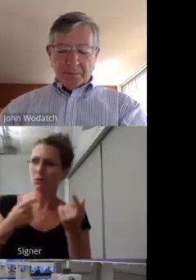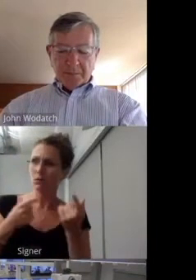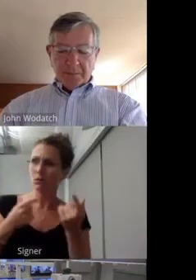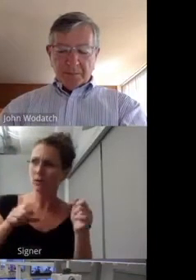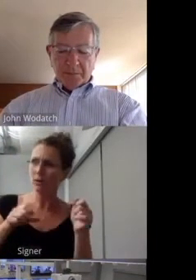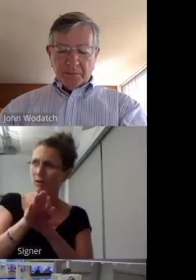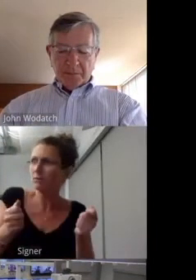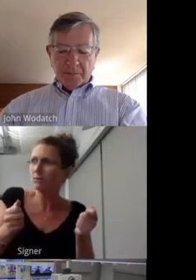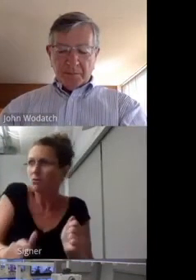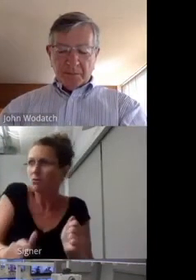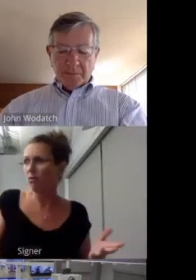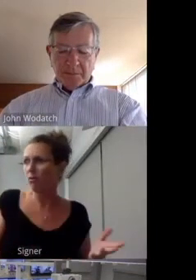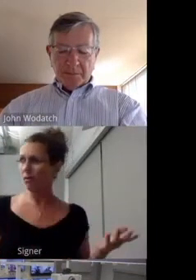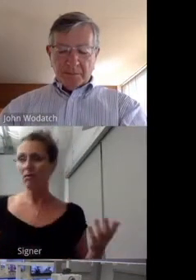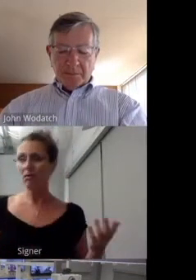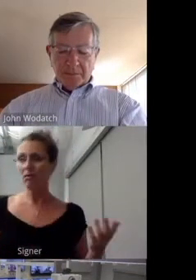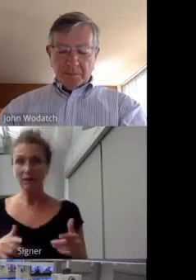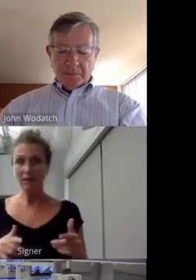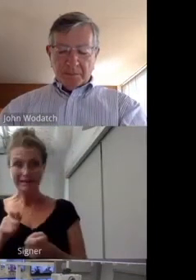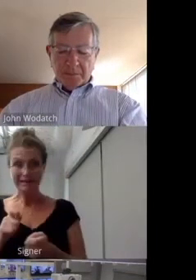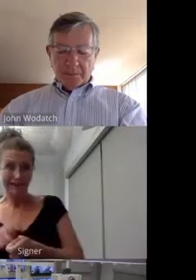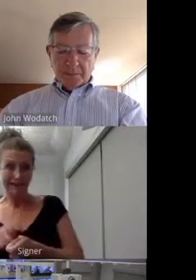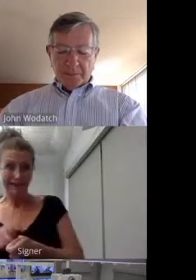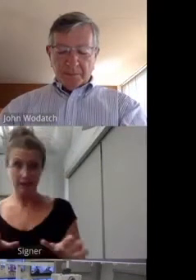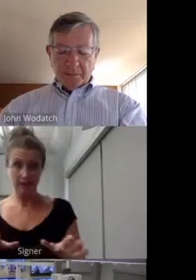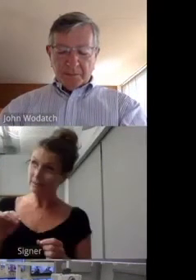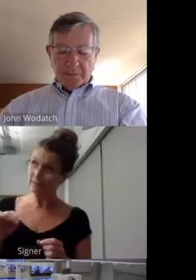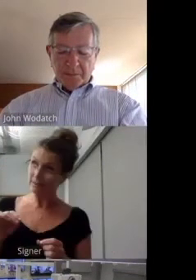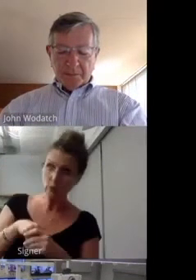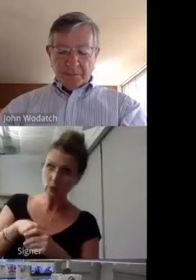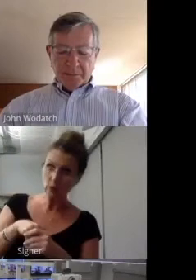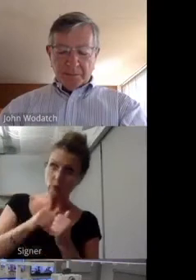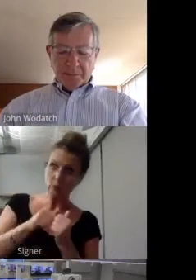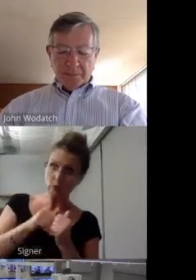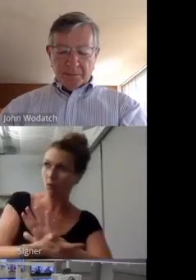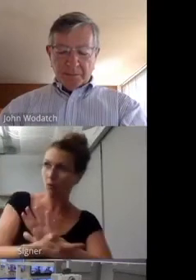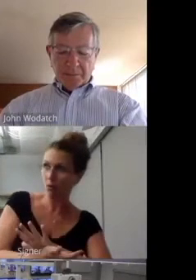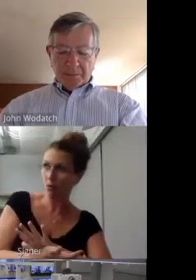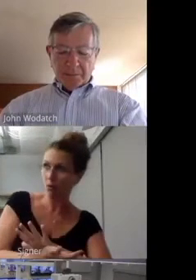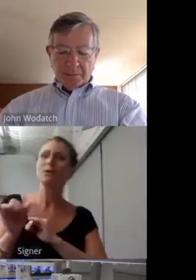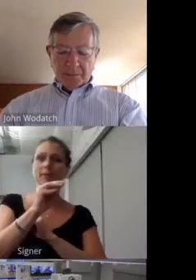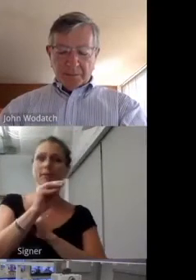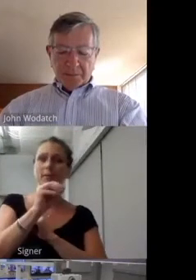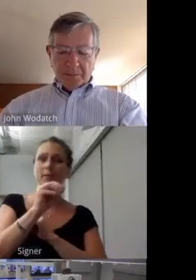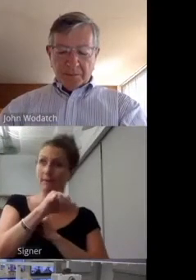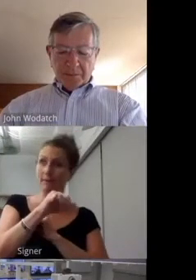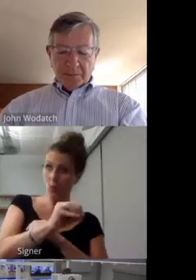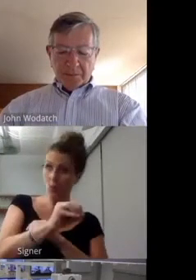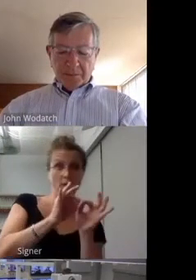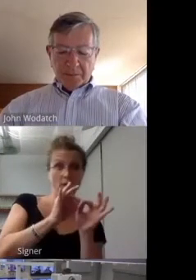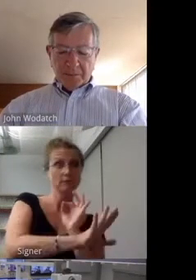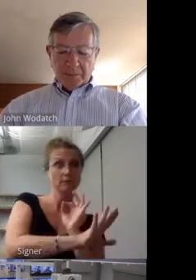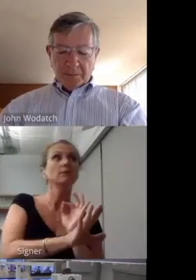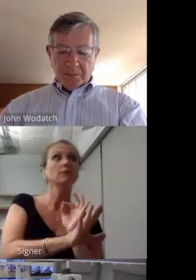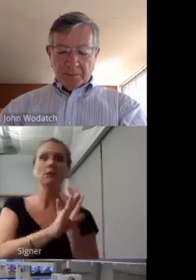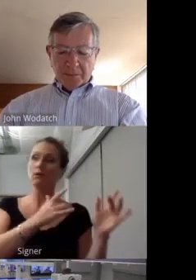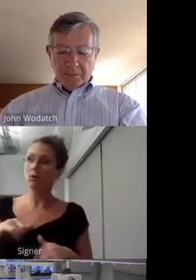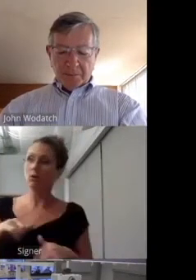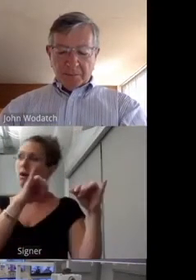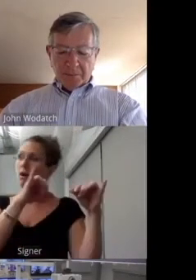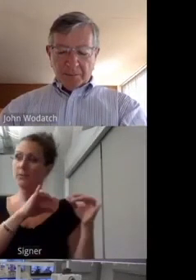into the law. So very much like what we heard from Mayo, a common message to government from the disability community and